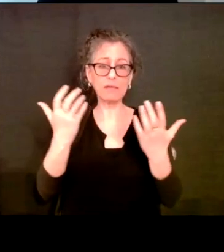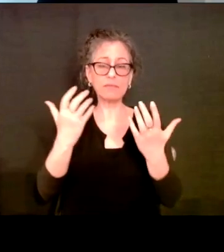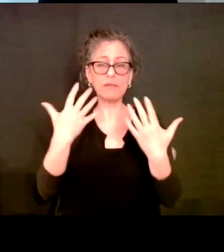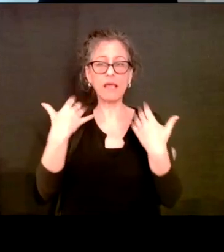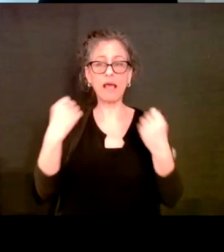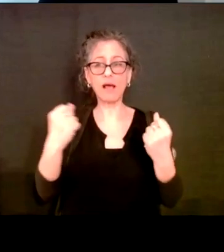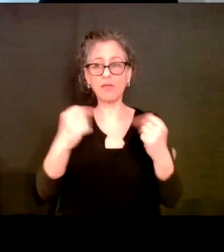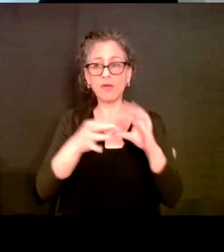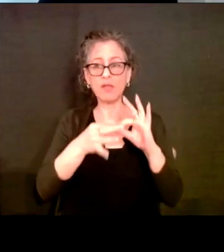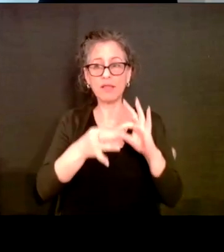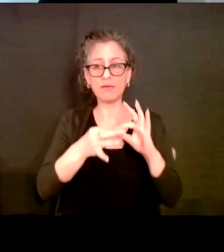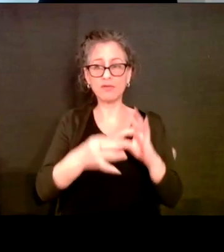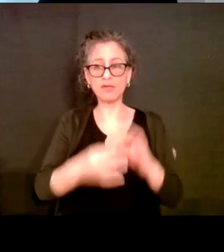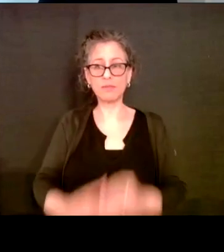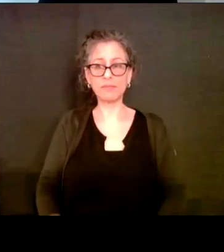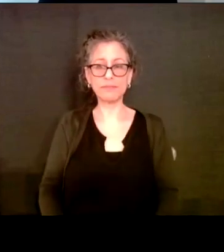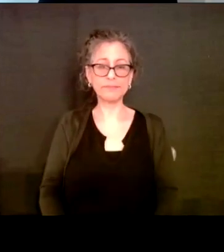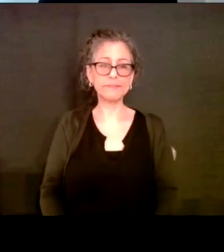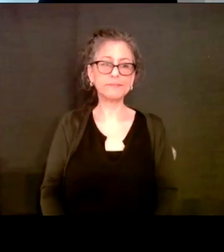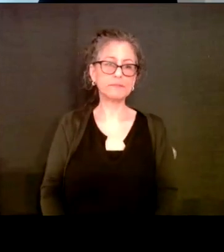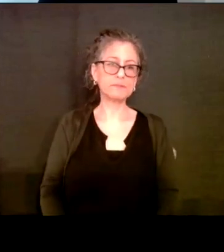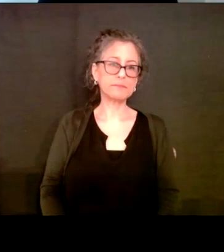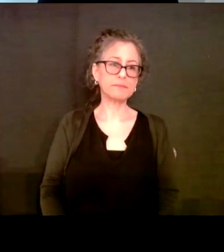healing relationships.